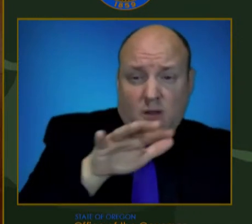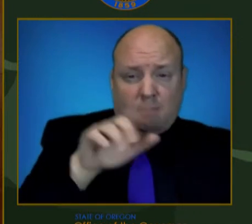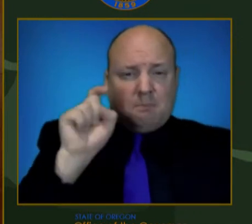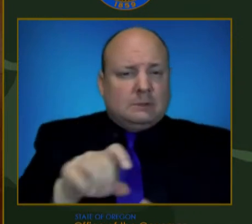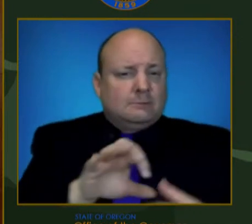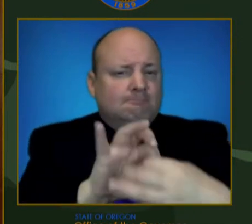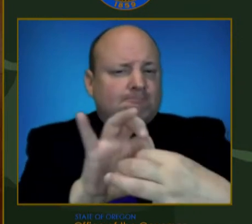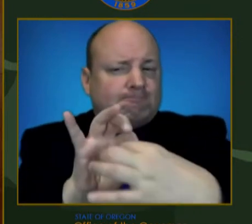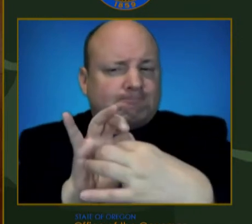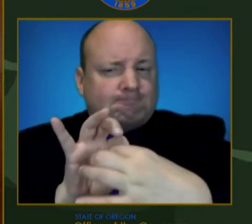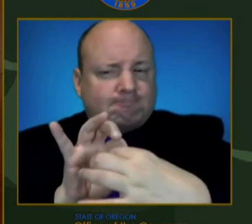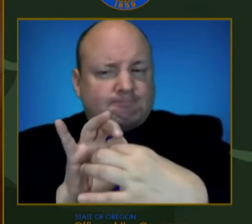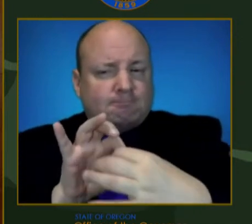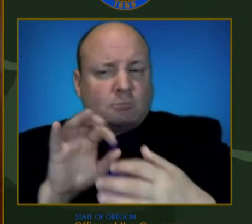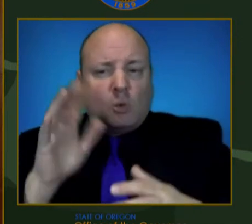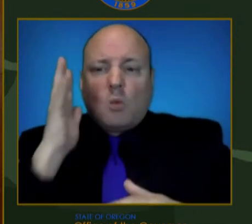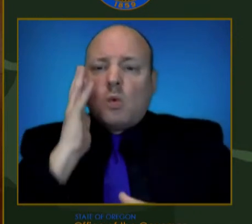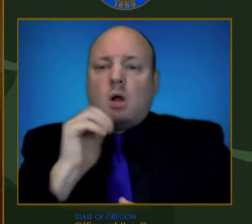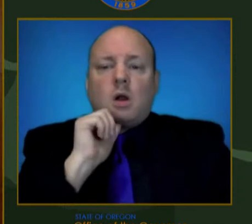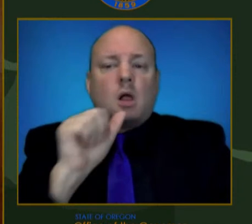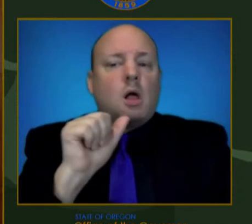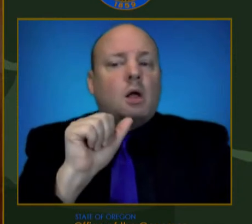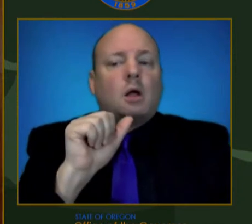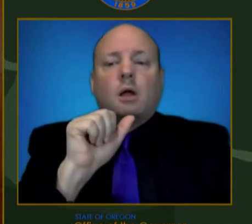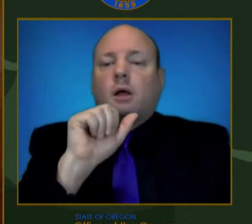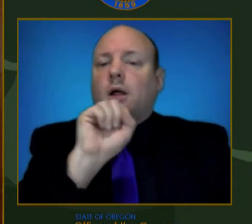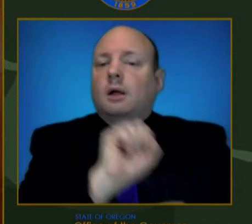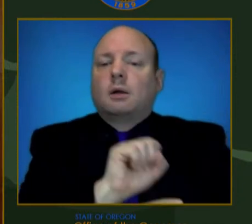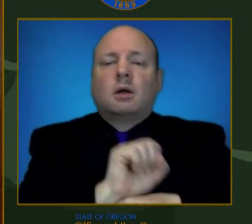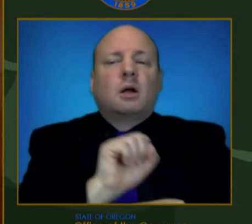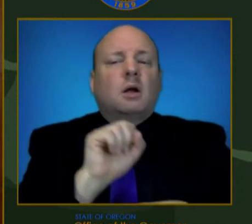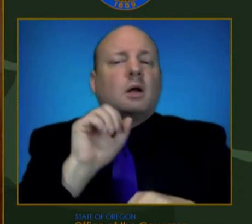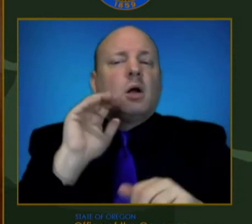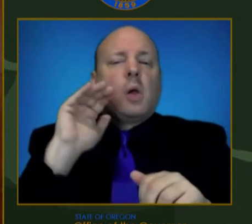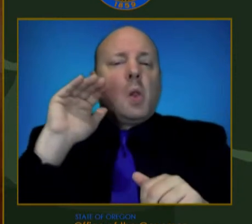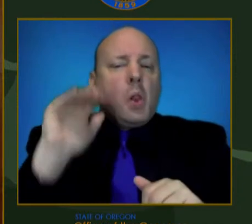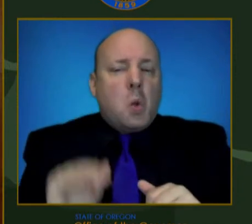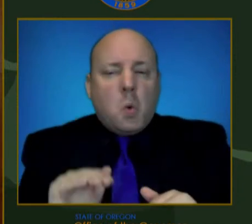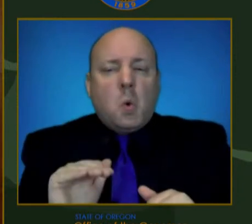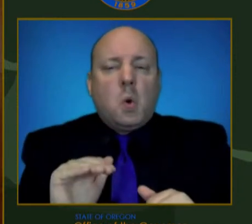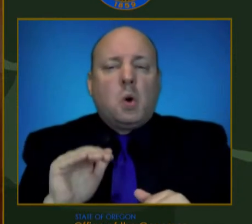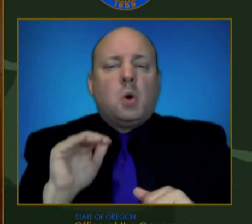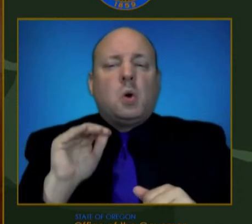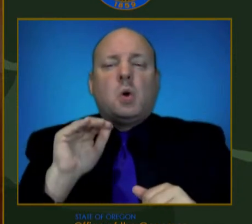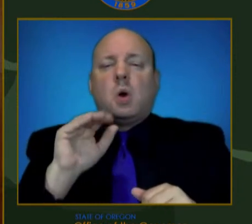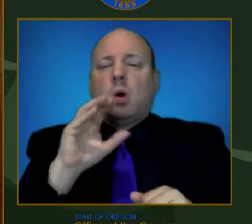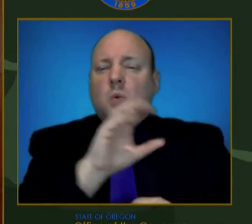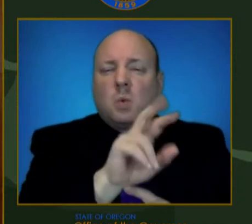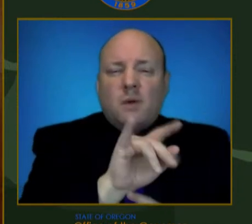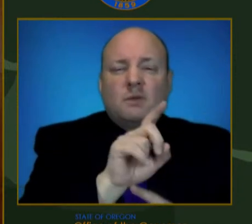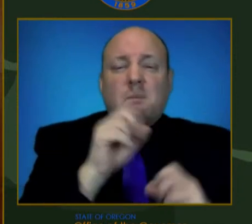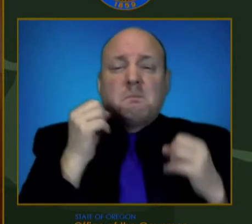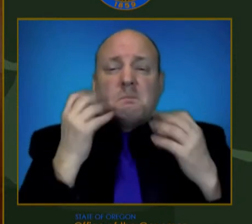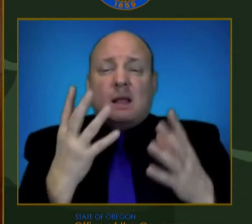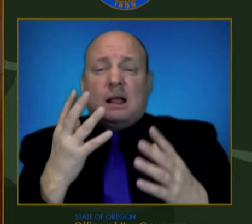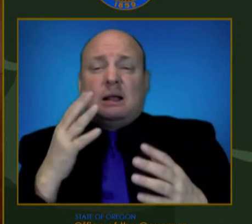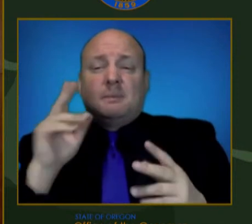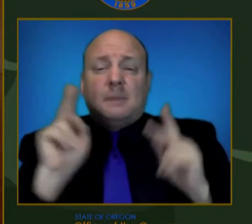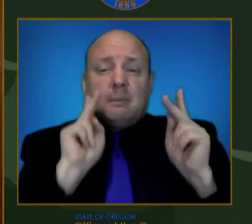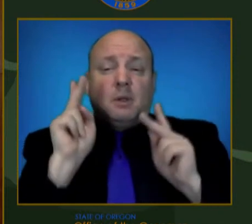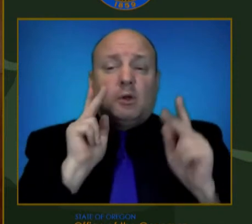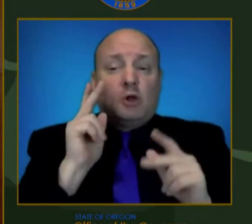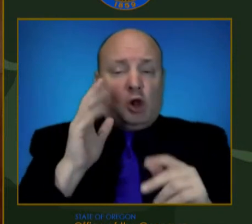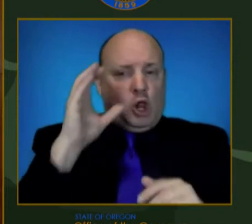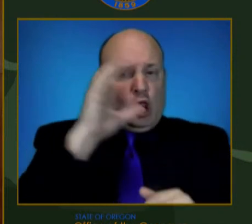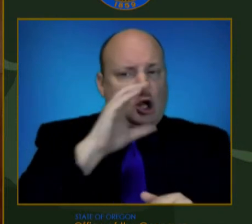our unemployment rate is nearly as low as it was before the pandemic, too many Oregonians have struggled to find good-paying